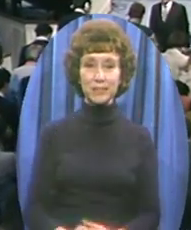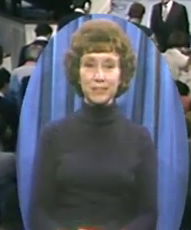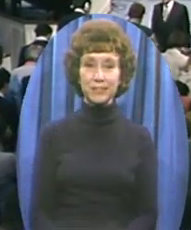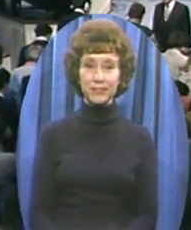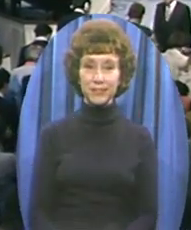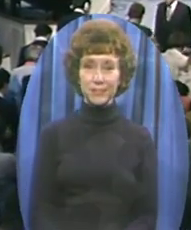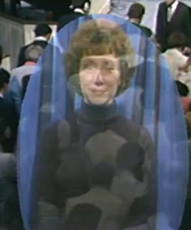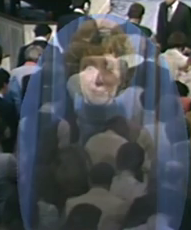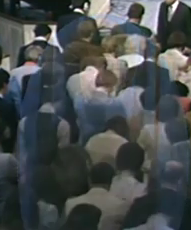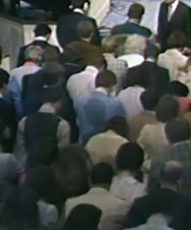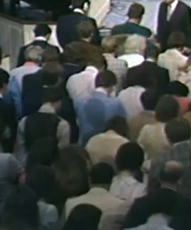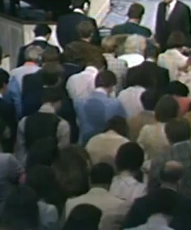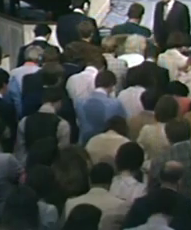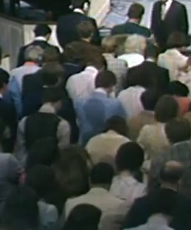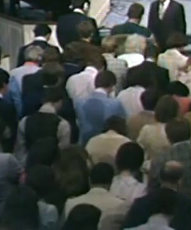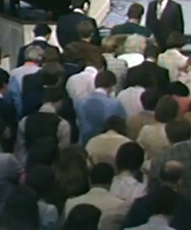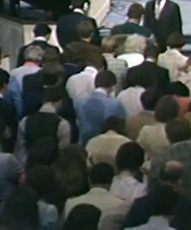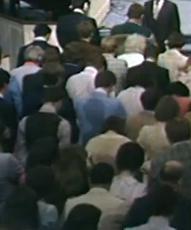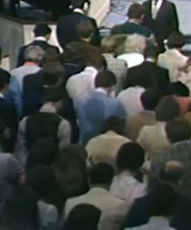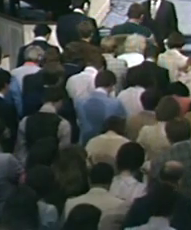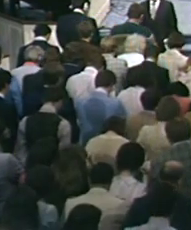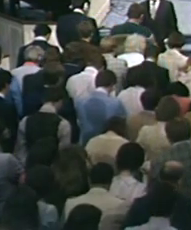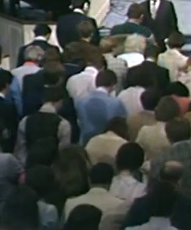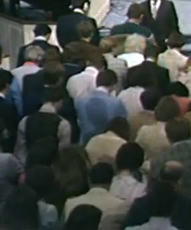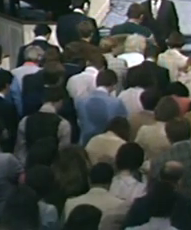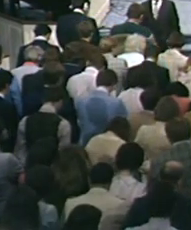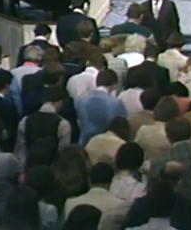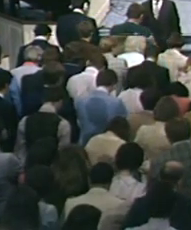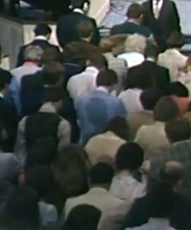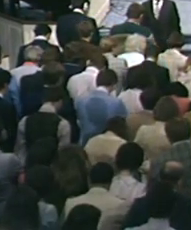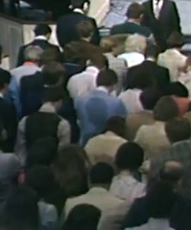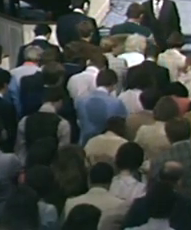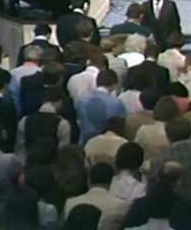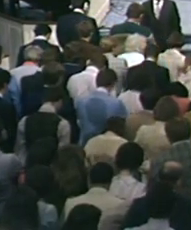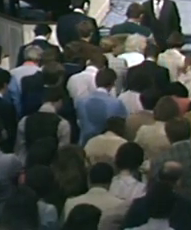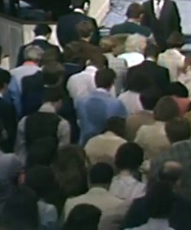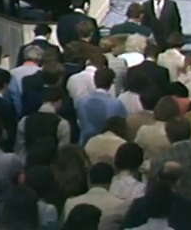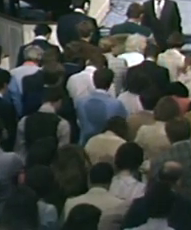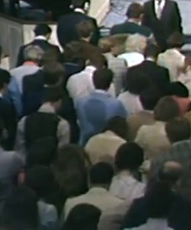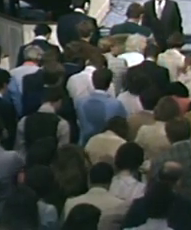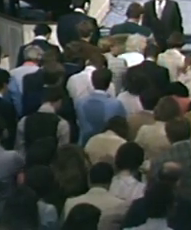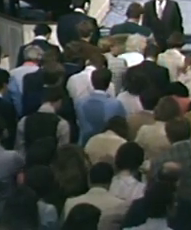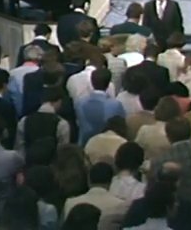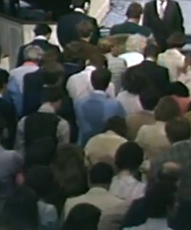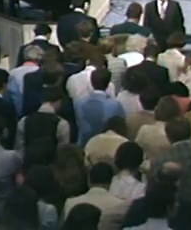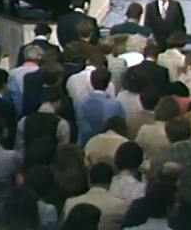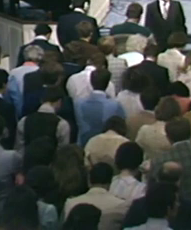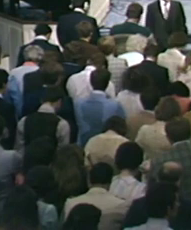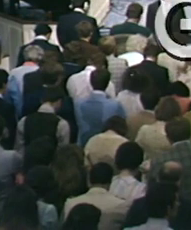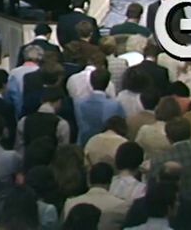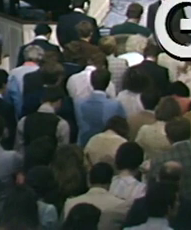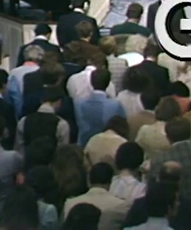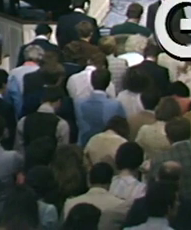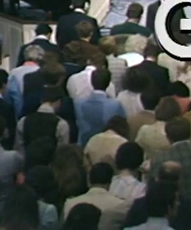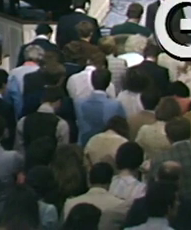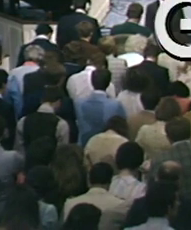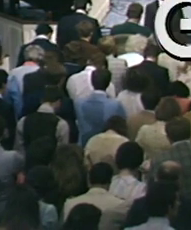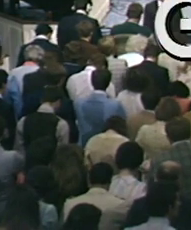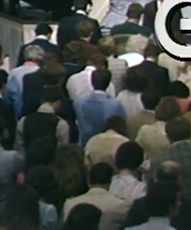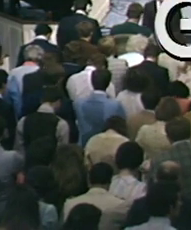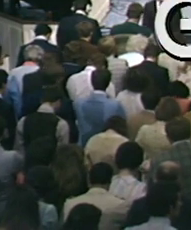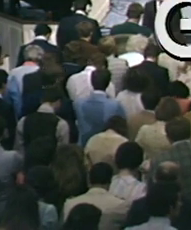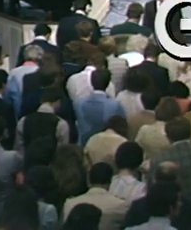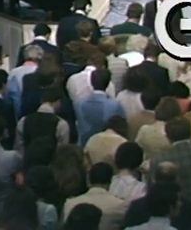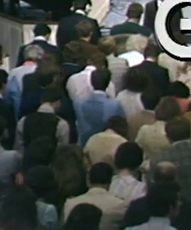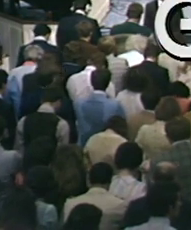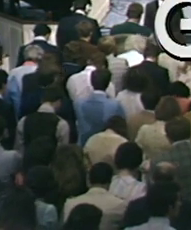Amen. Amen. You have been watching the Old Time